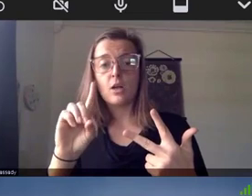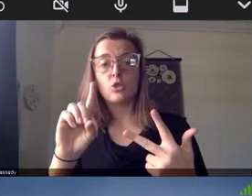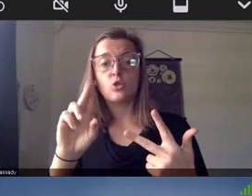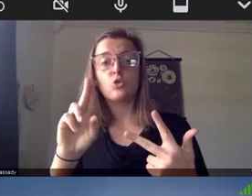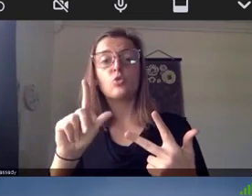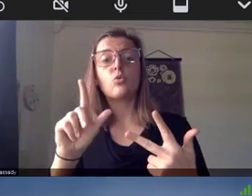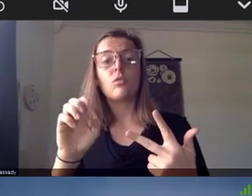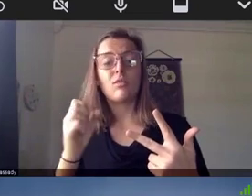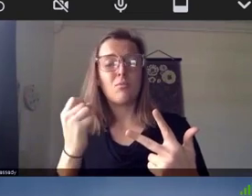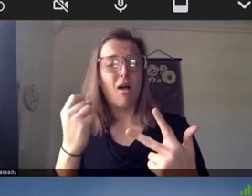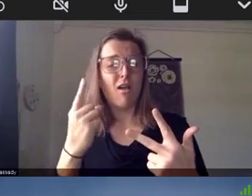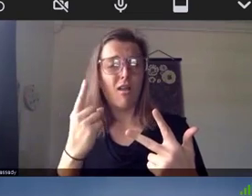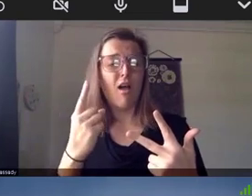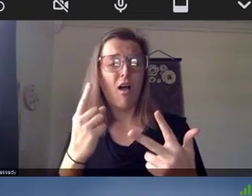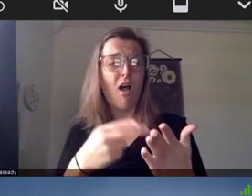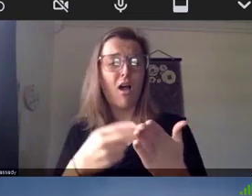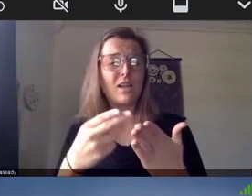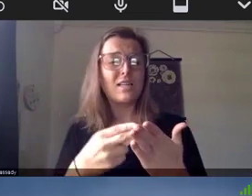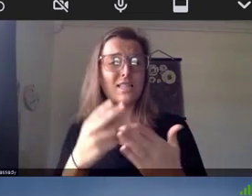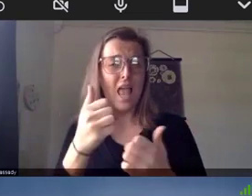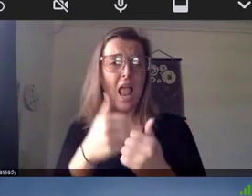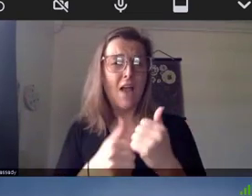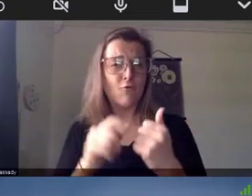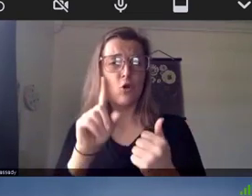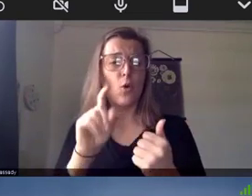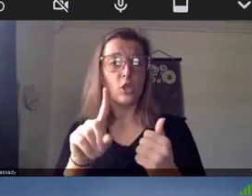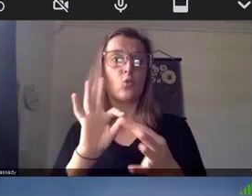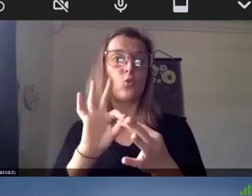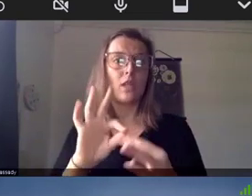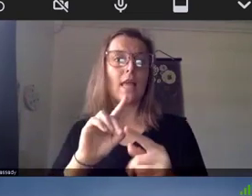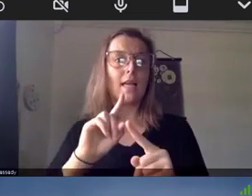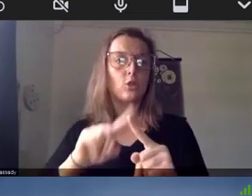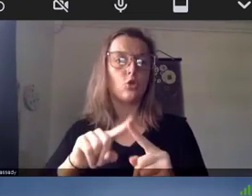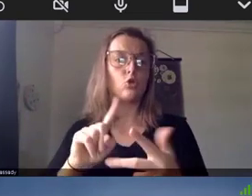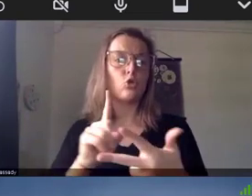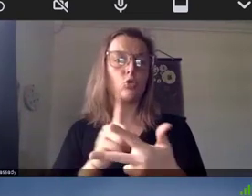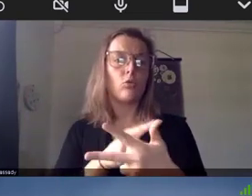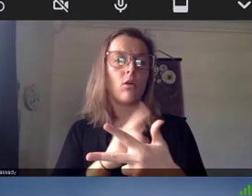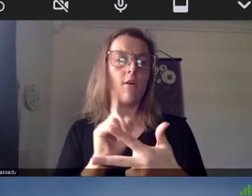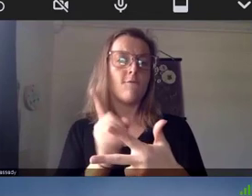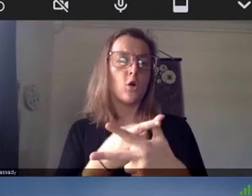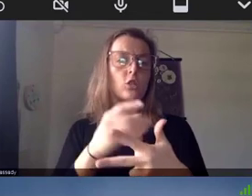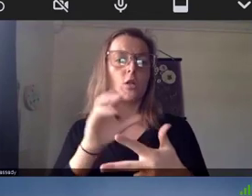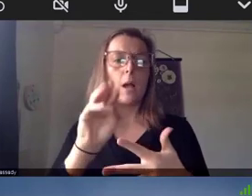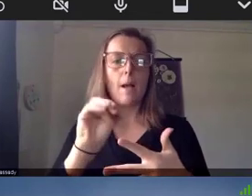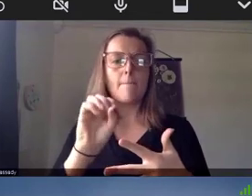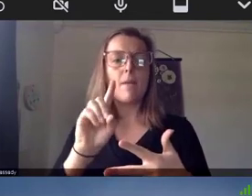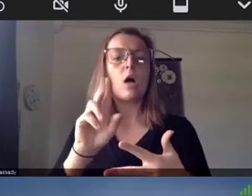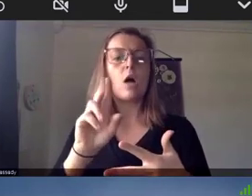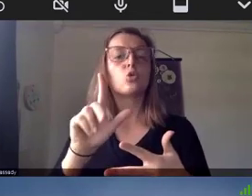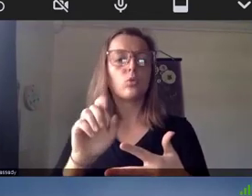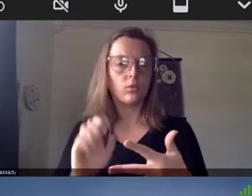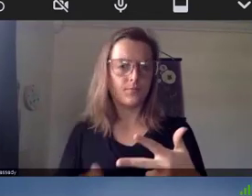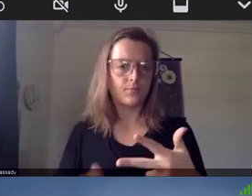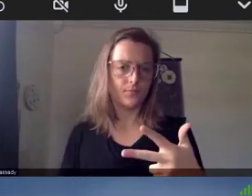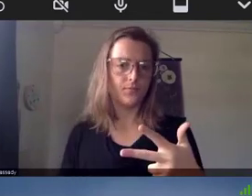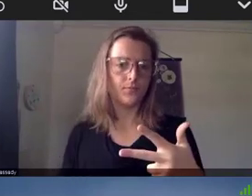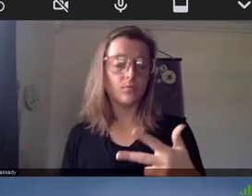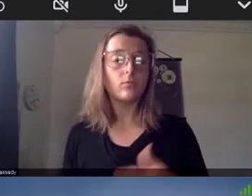on the multiple choice, you'll have some definitional things, and maybe, you know, you might have to do some quick